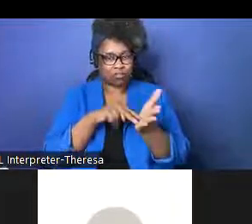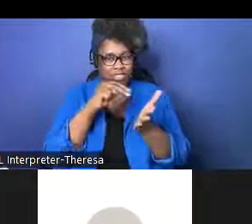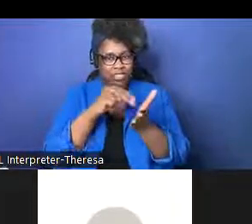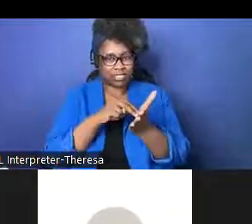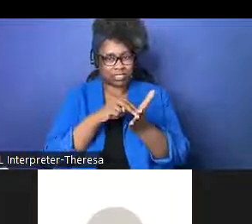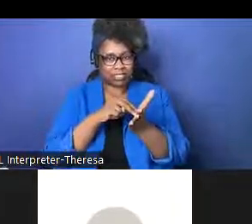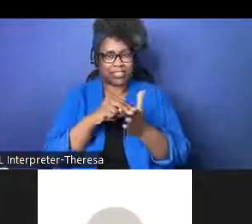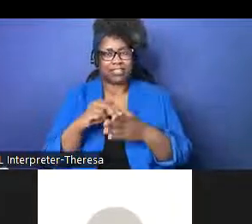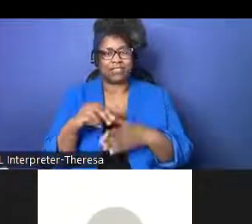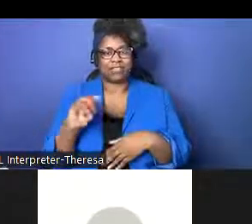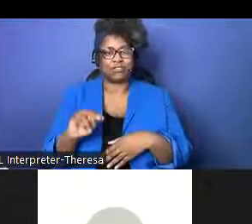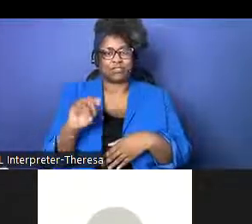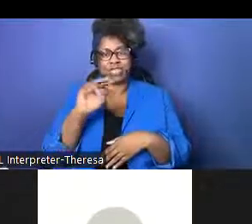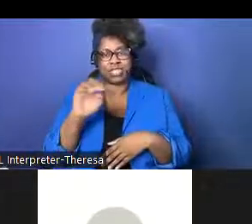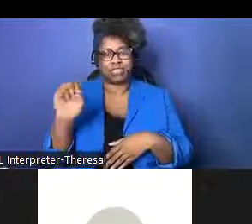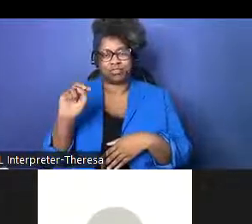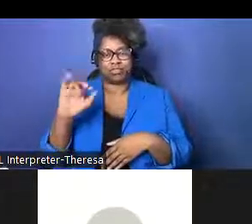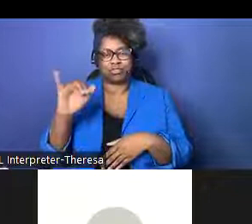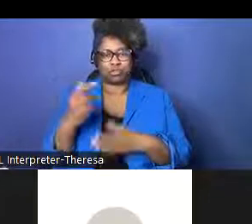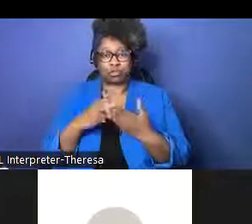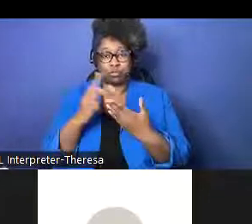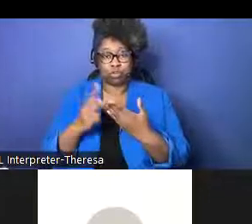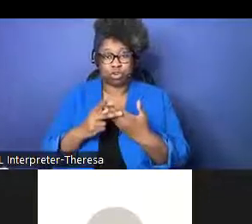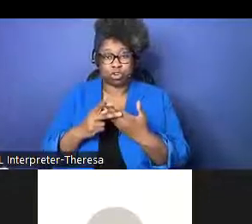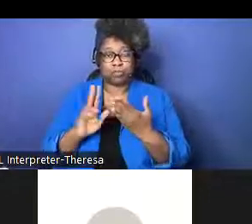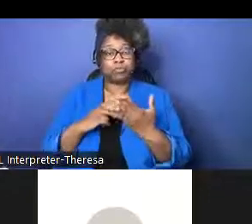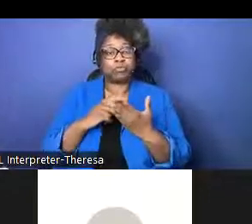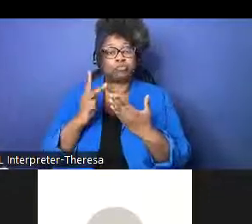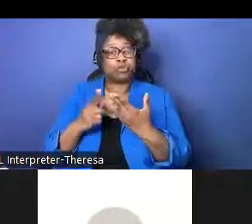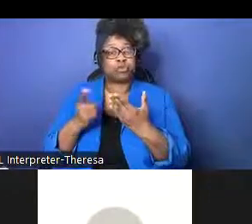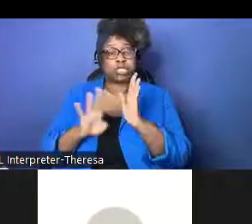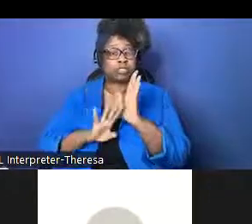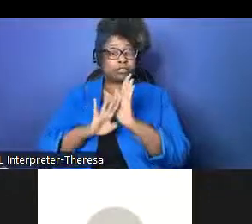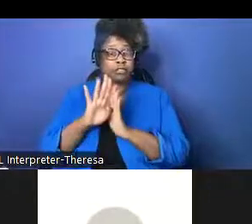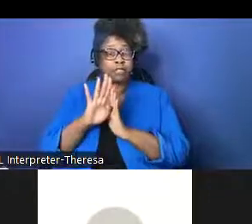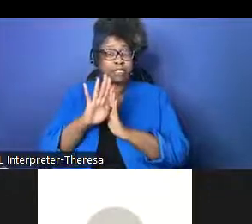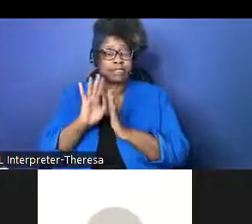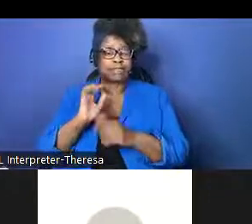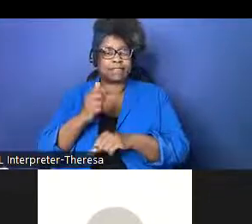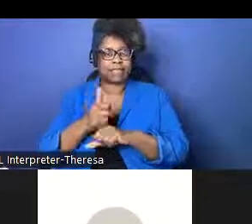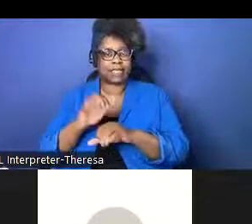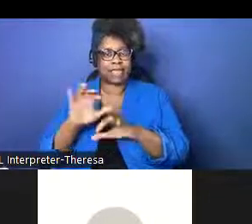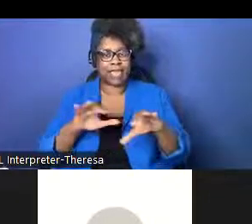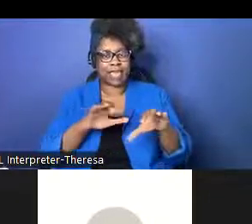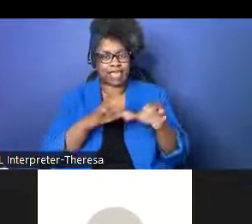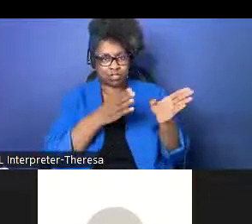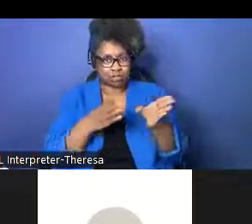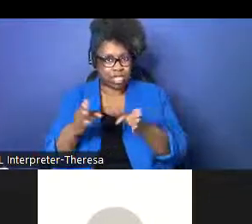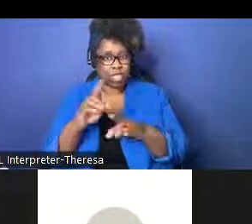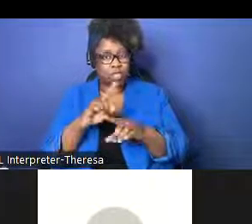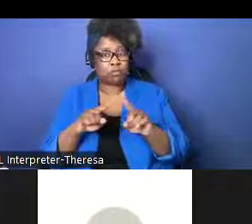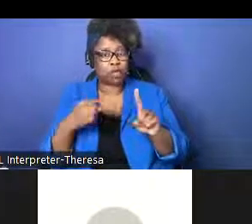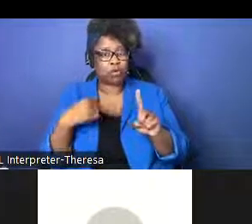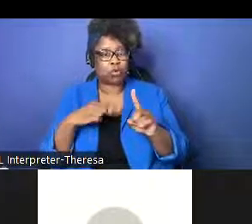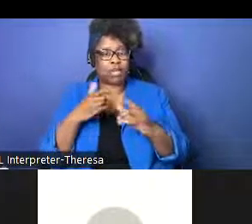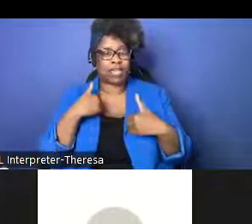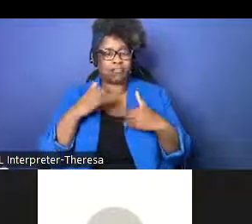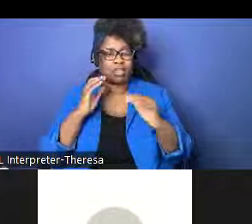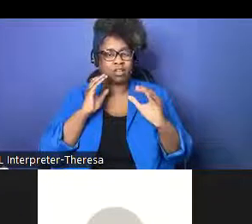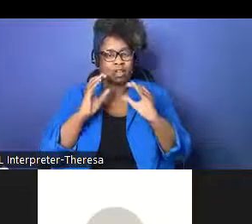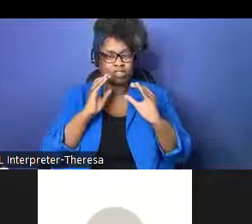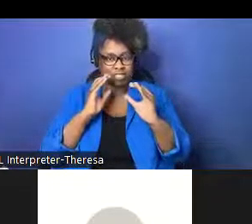New Jersey program, which was developed to create the action plan, but we're actively having